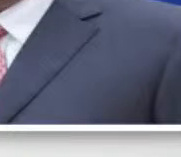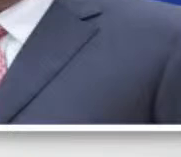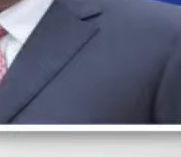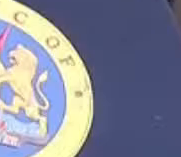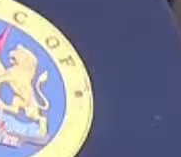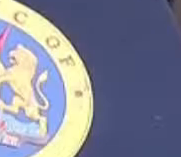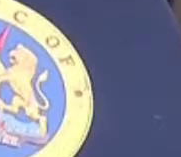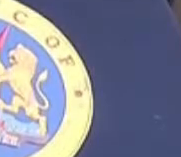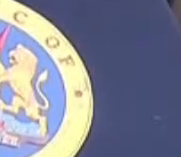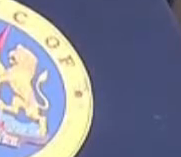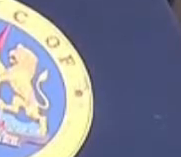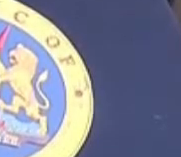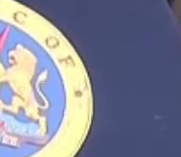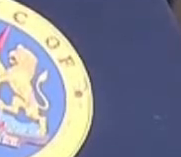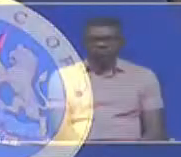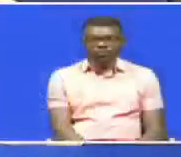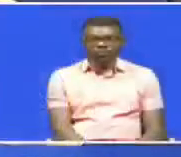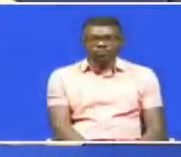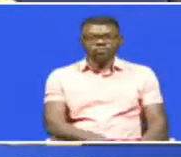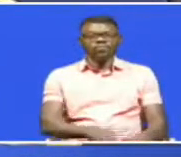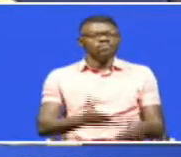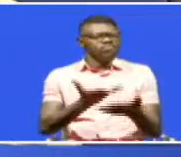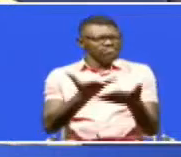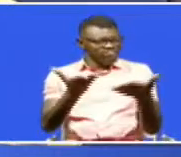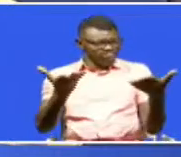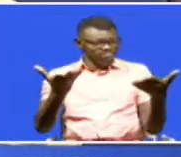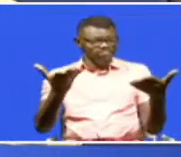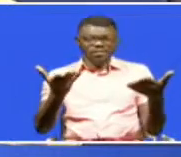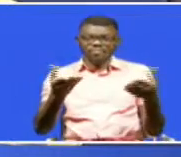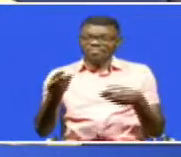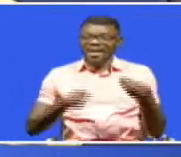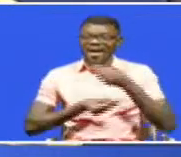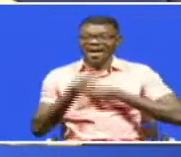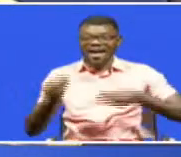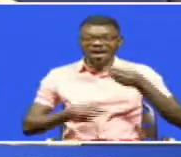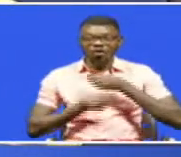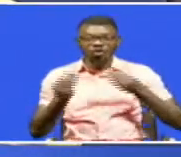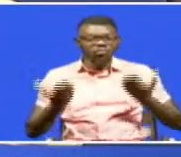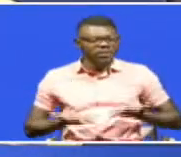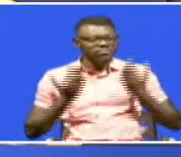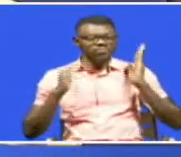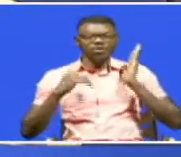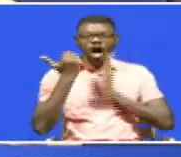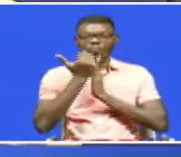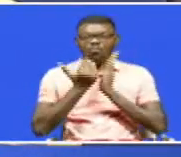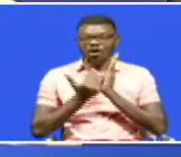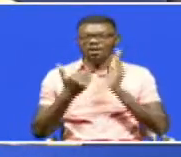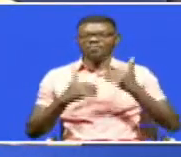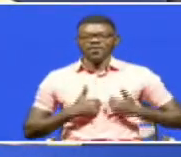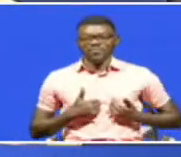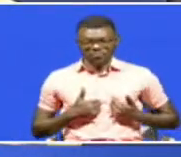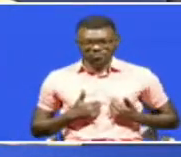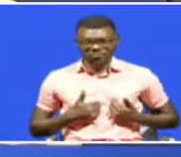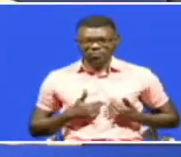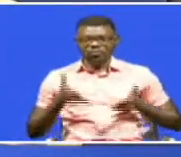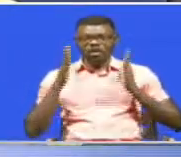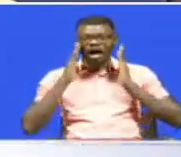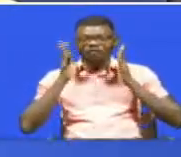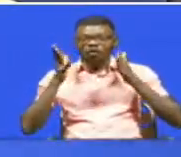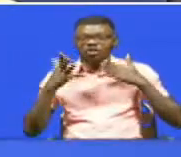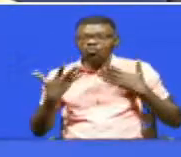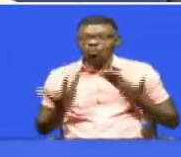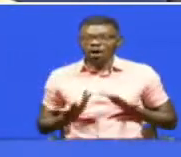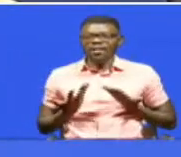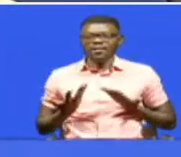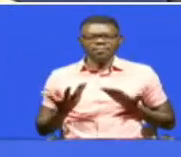binafsi. Fellow Kenyans, at the individual level, our economic acceleration initiative has focused on the